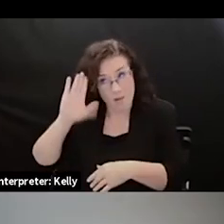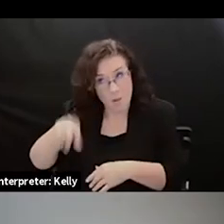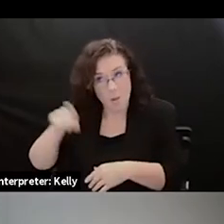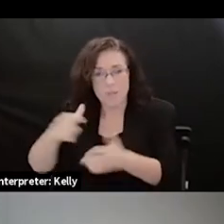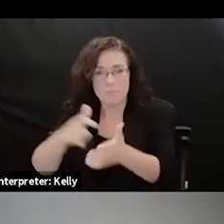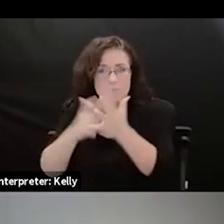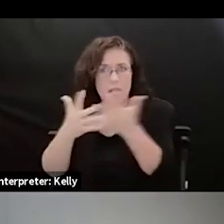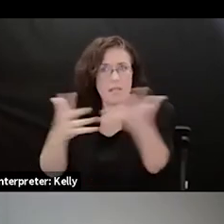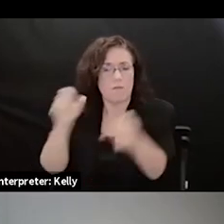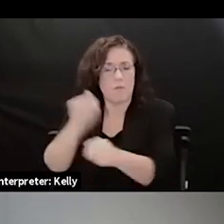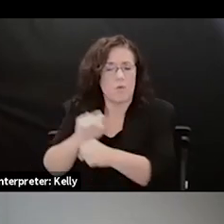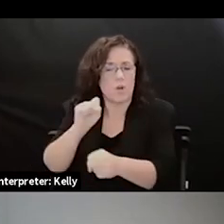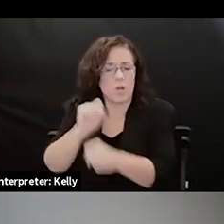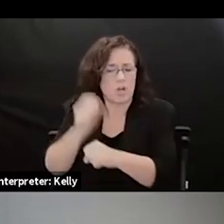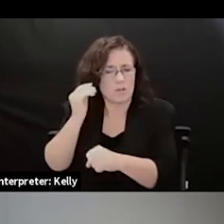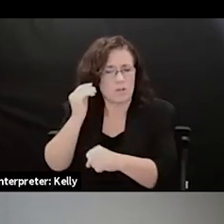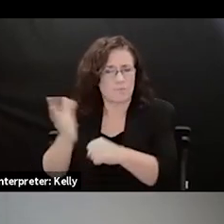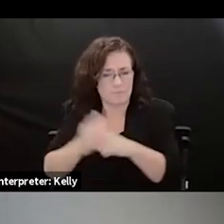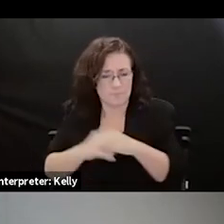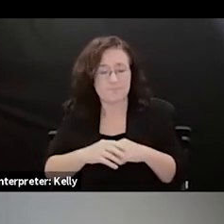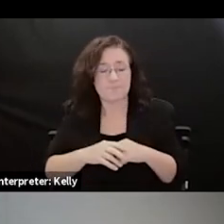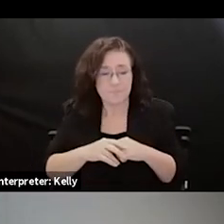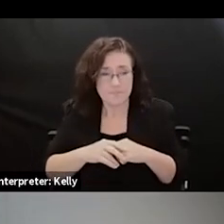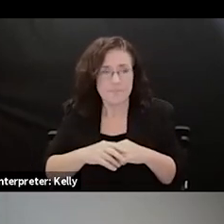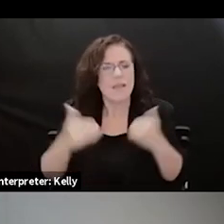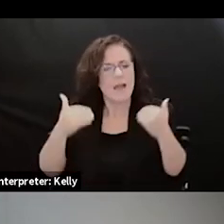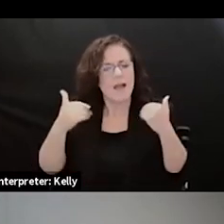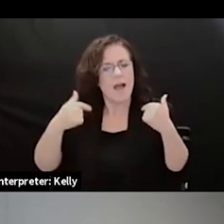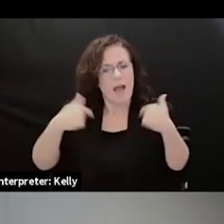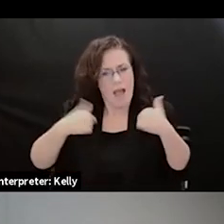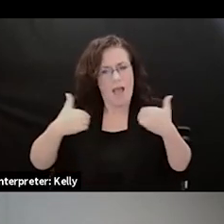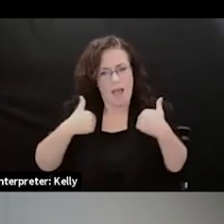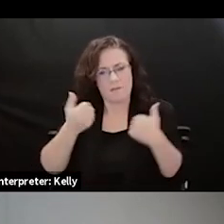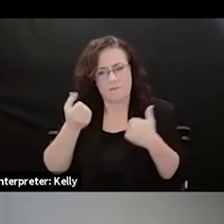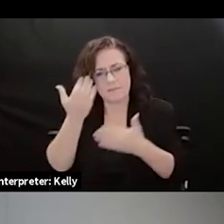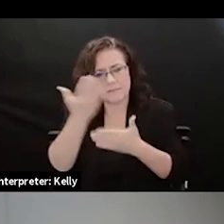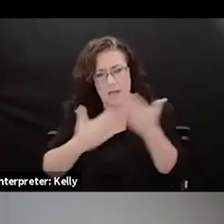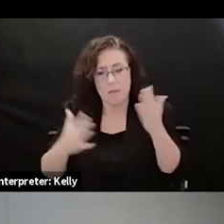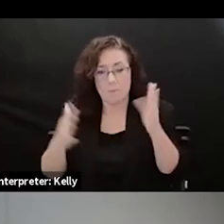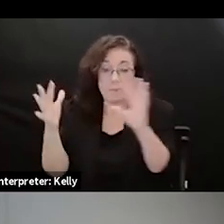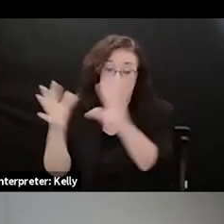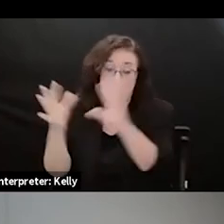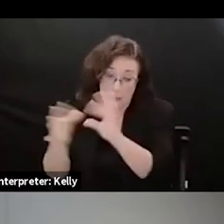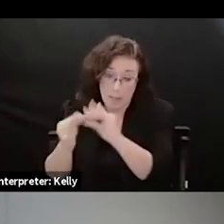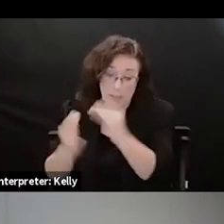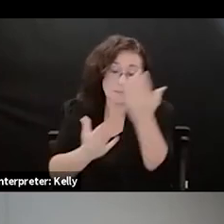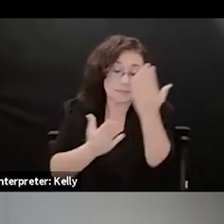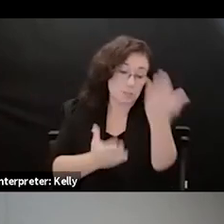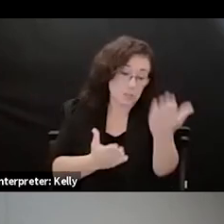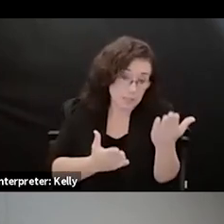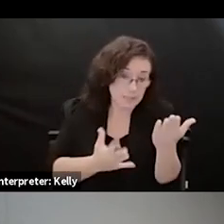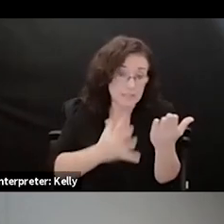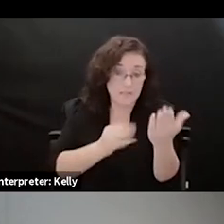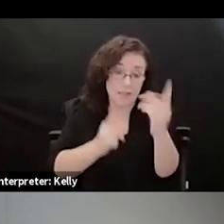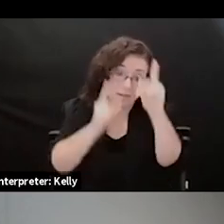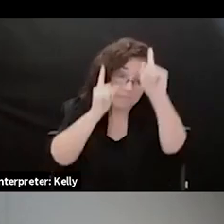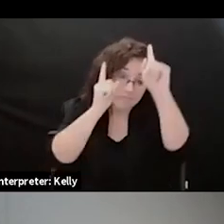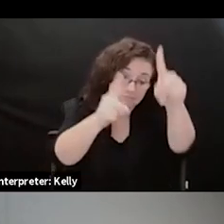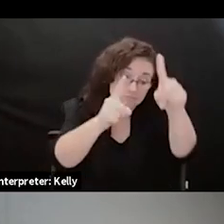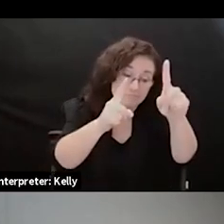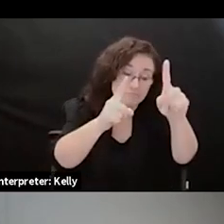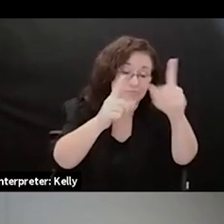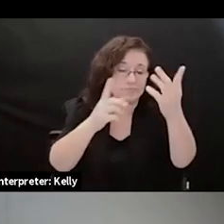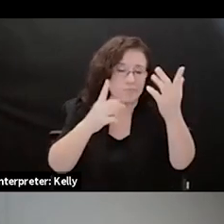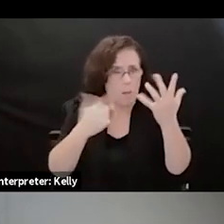you and i do have some comments and some suggestions and some aspirations that i like to see by